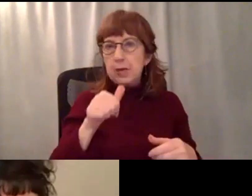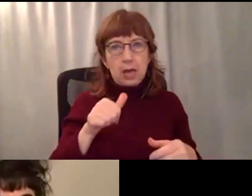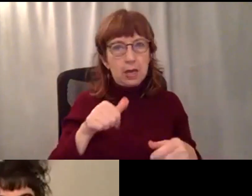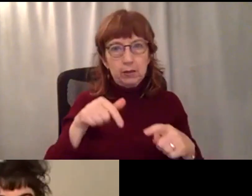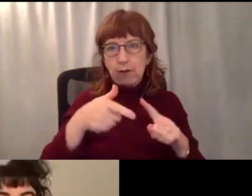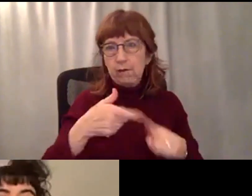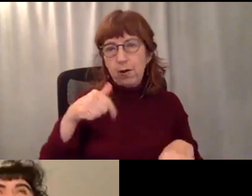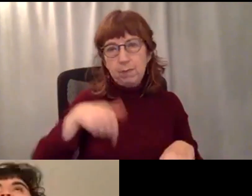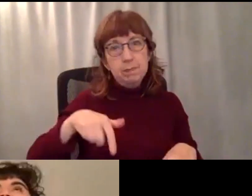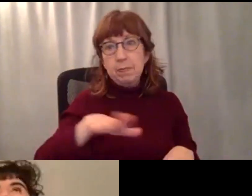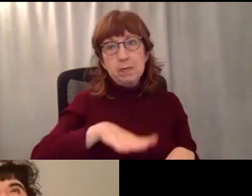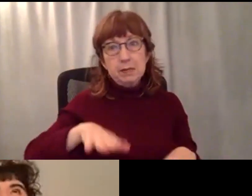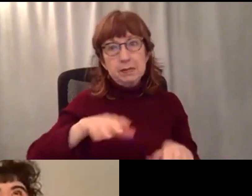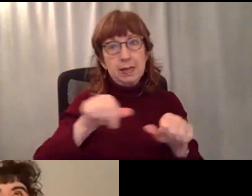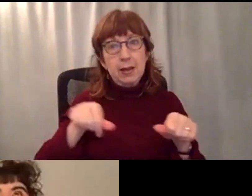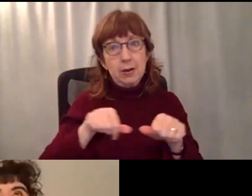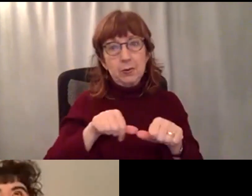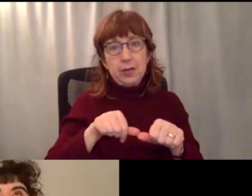Bay.